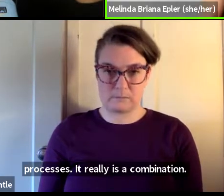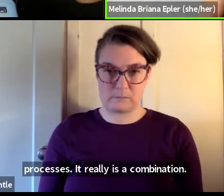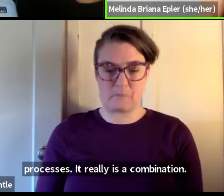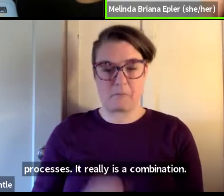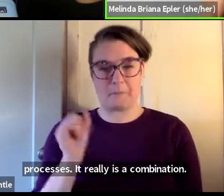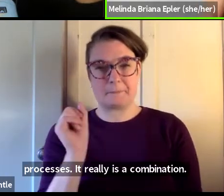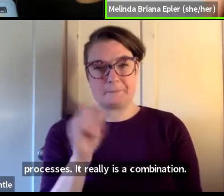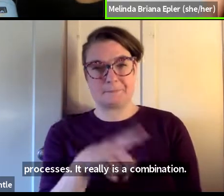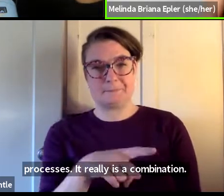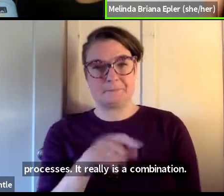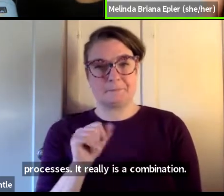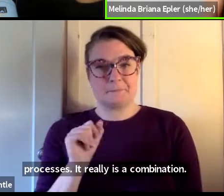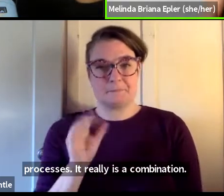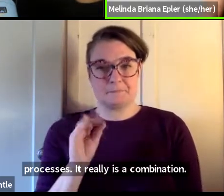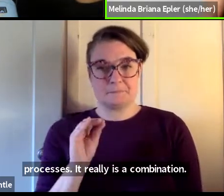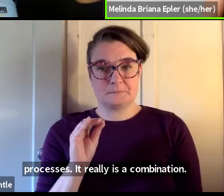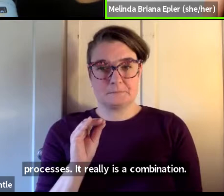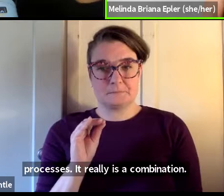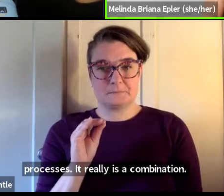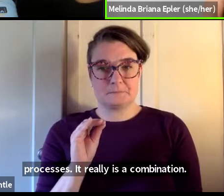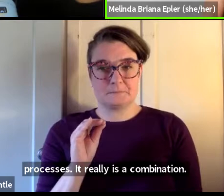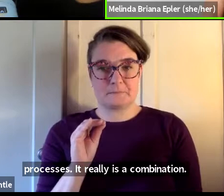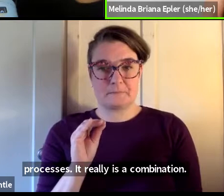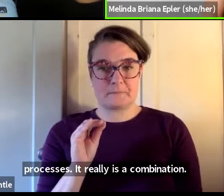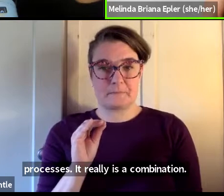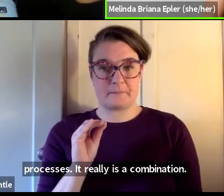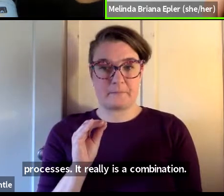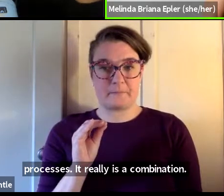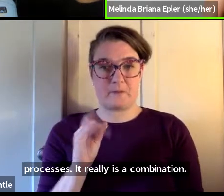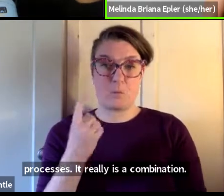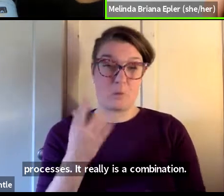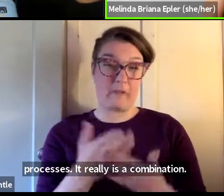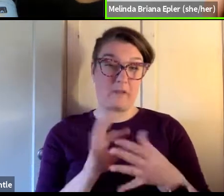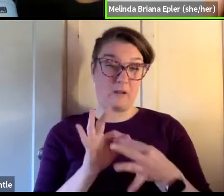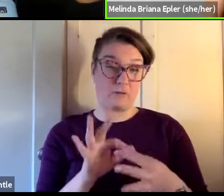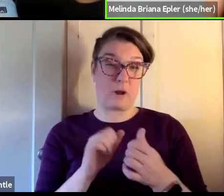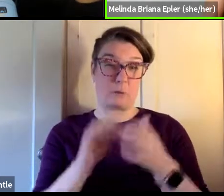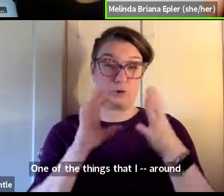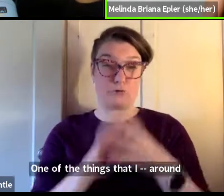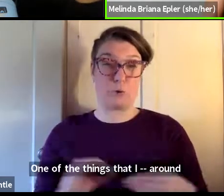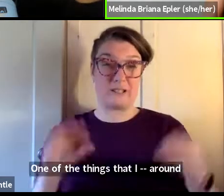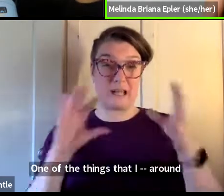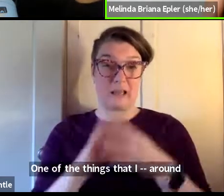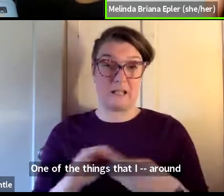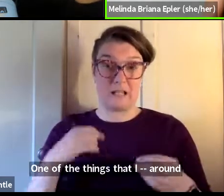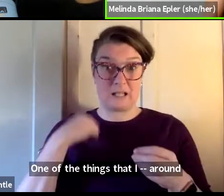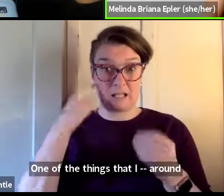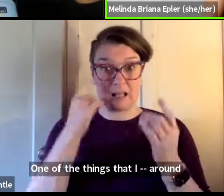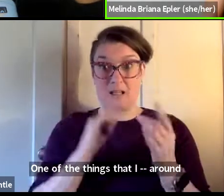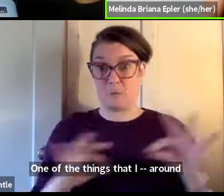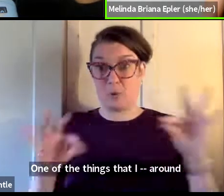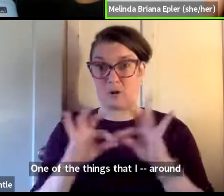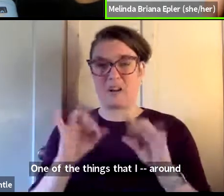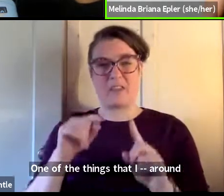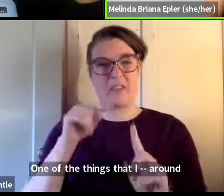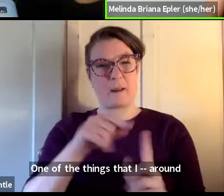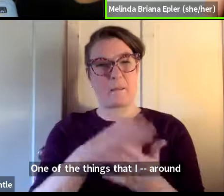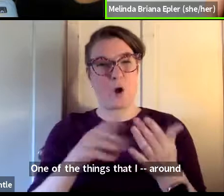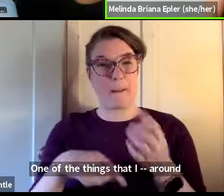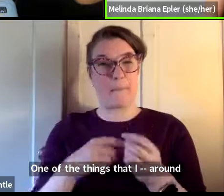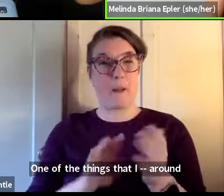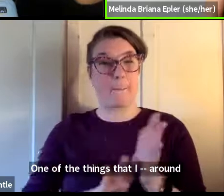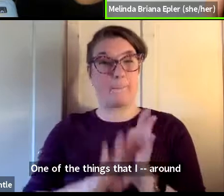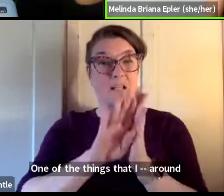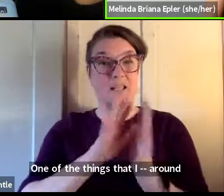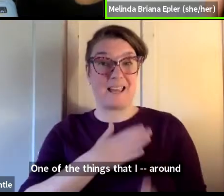one of the things that I around storytelling that I think is really important is that piece around building empathy and really